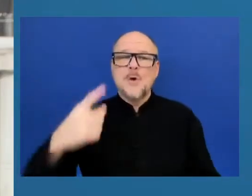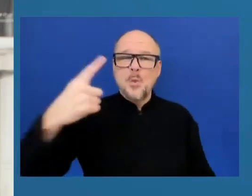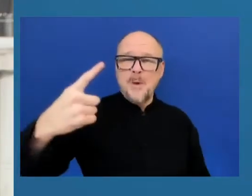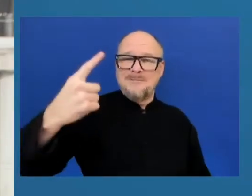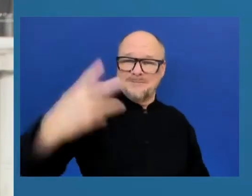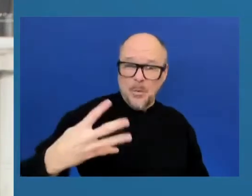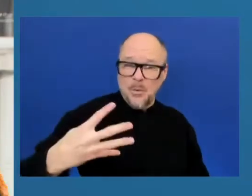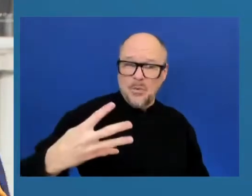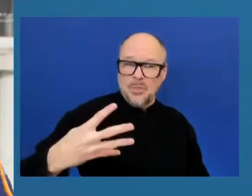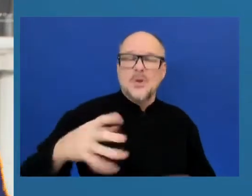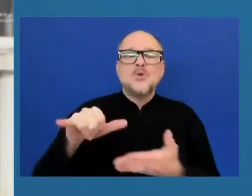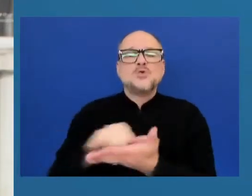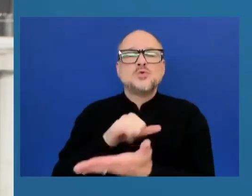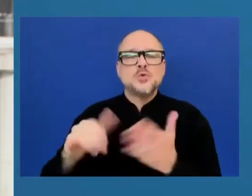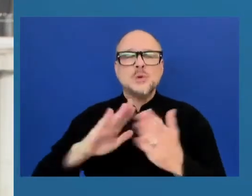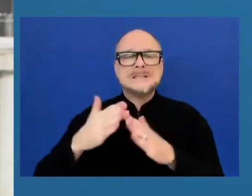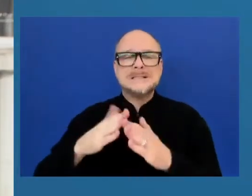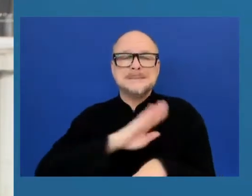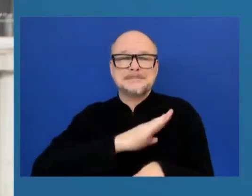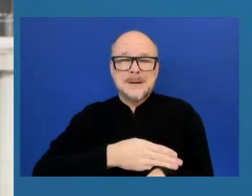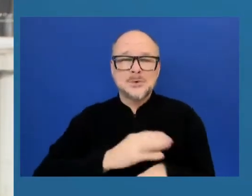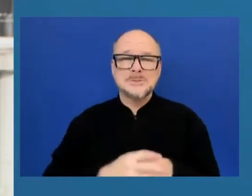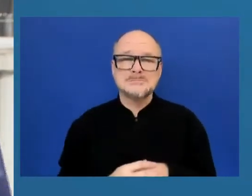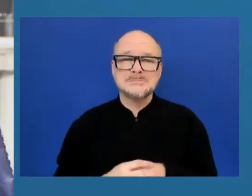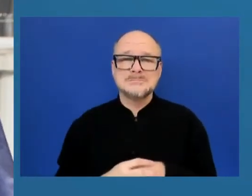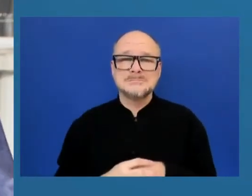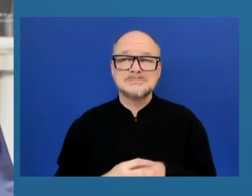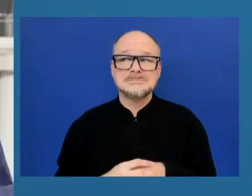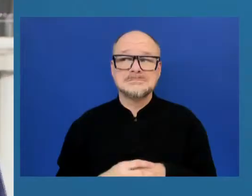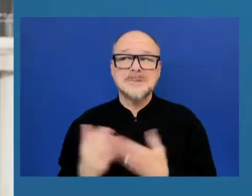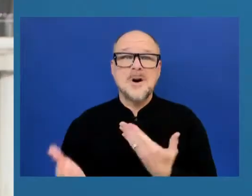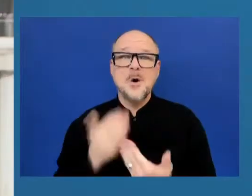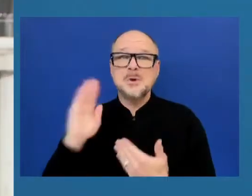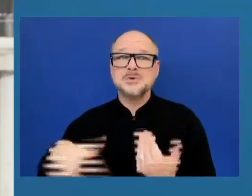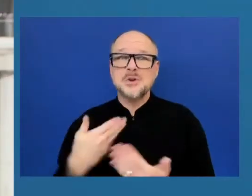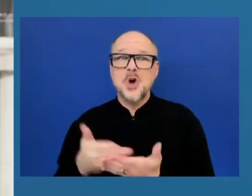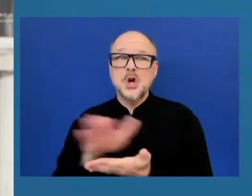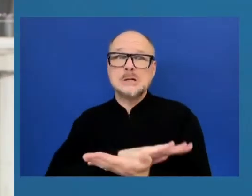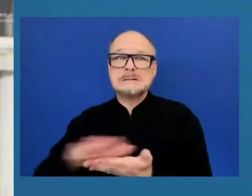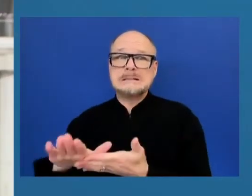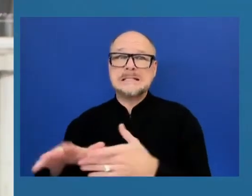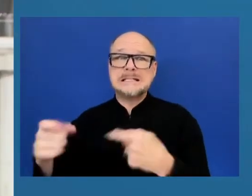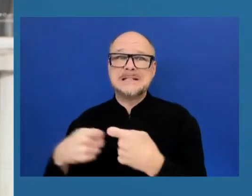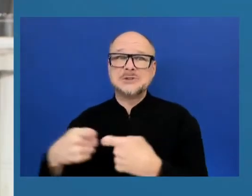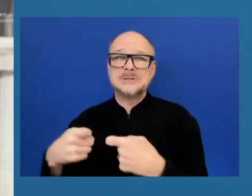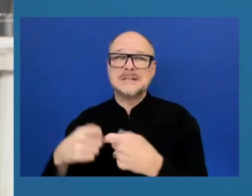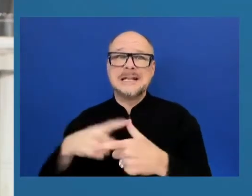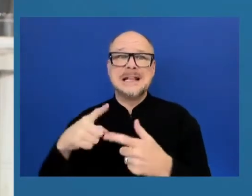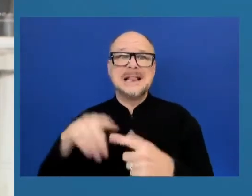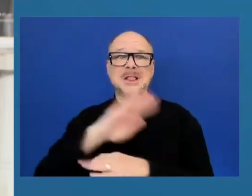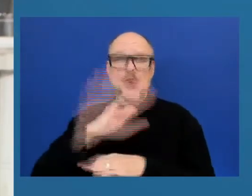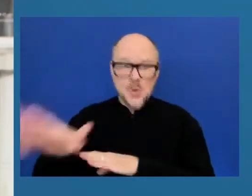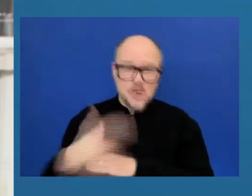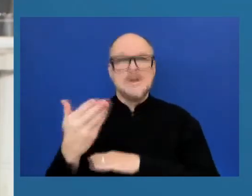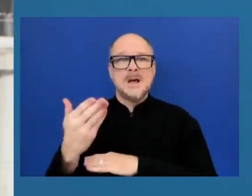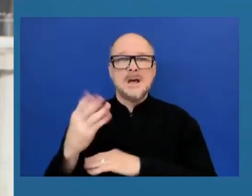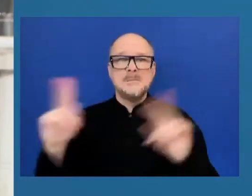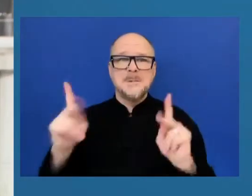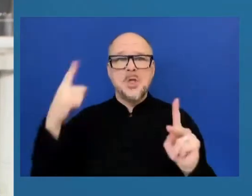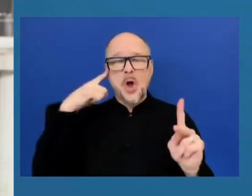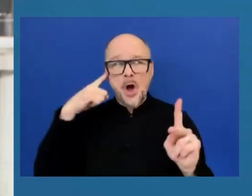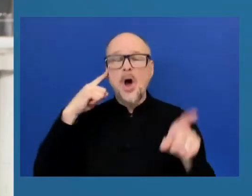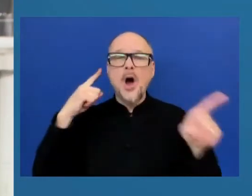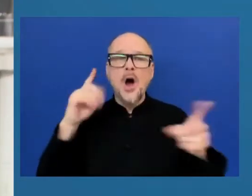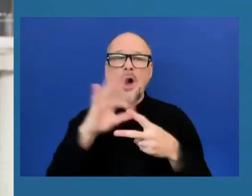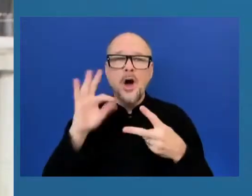power. And it was almost all clean energy. And overnight, without an alternative, we've had to